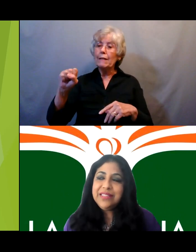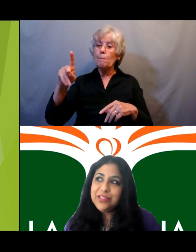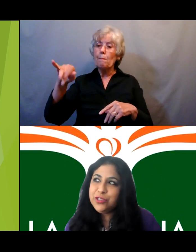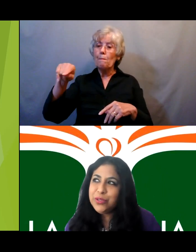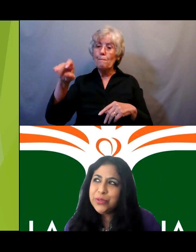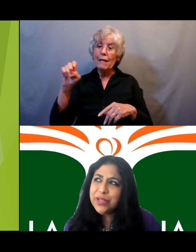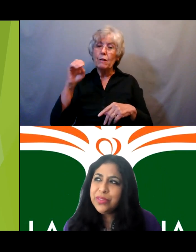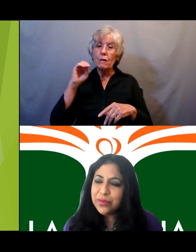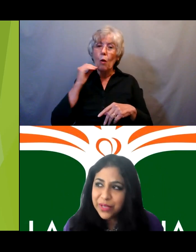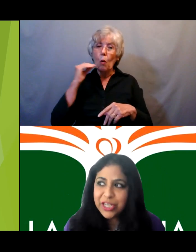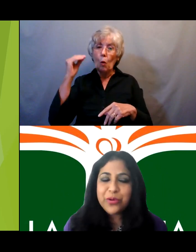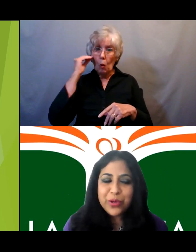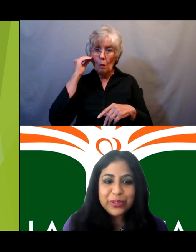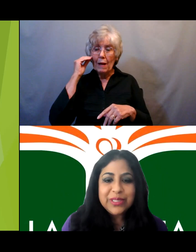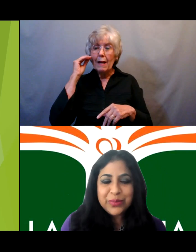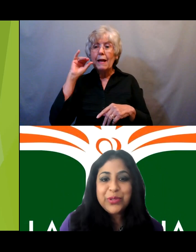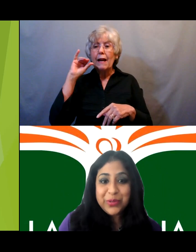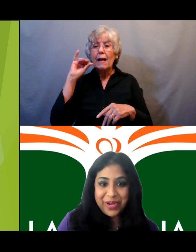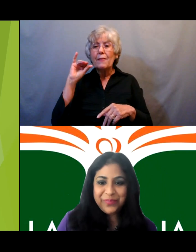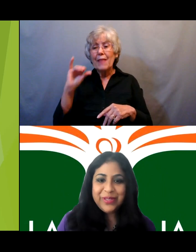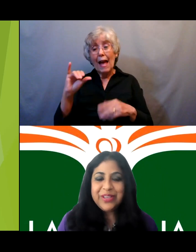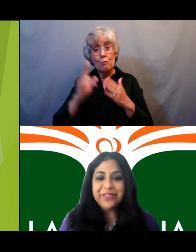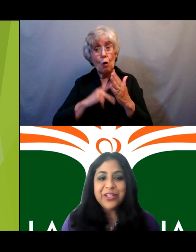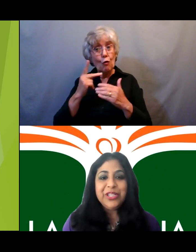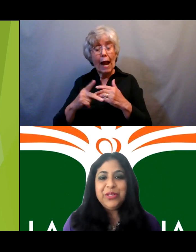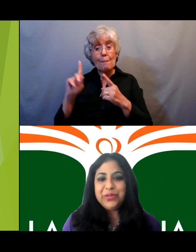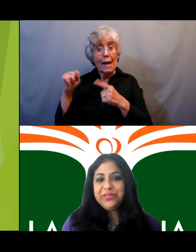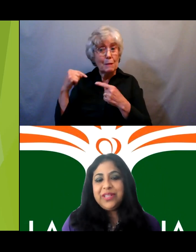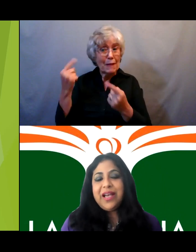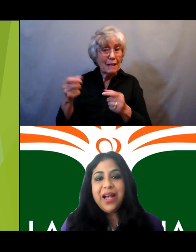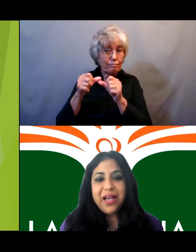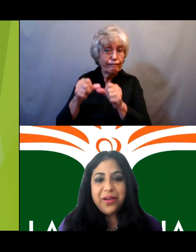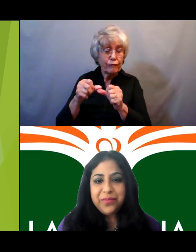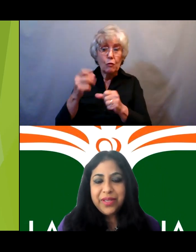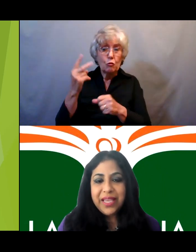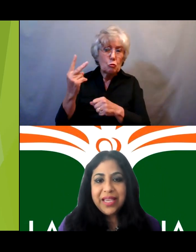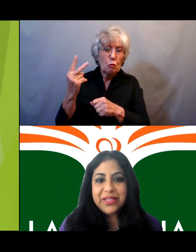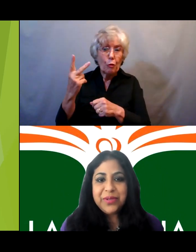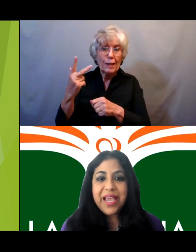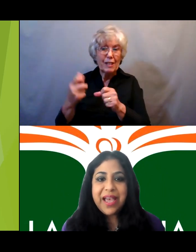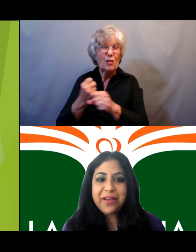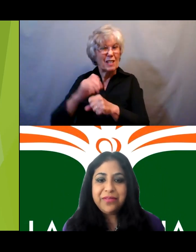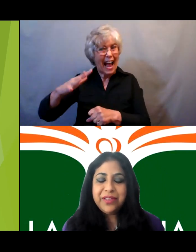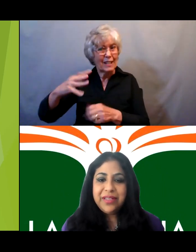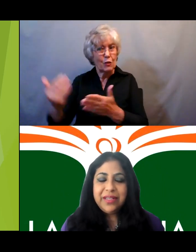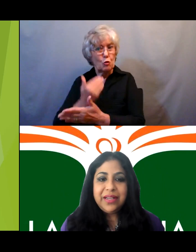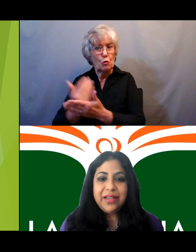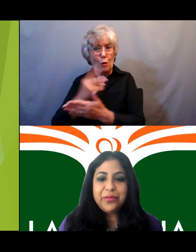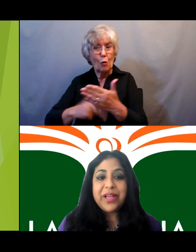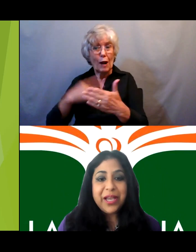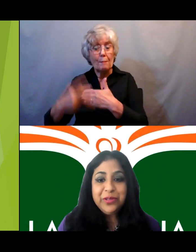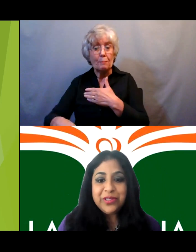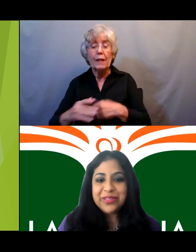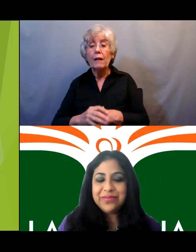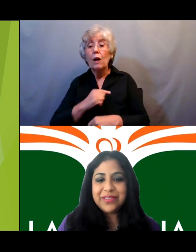This is a 2 to 3 year old program, fairly new, and we have